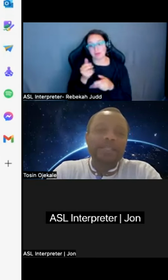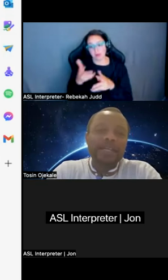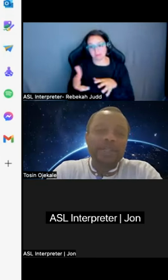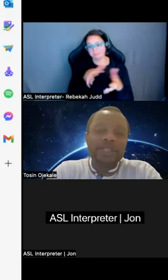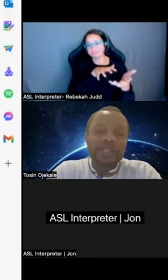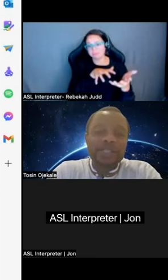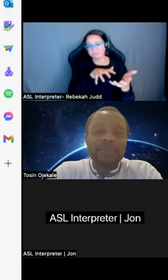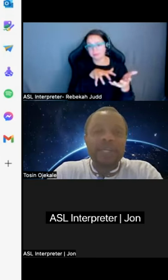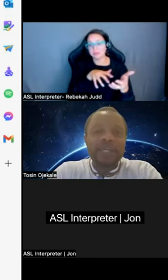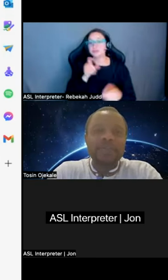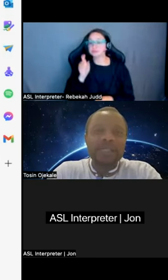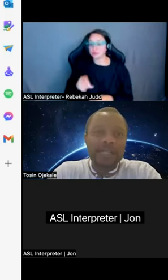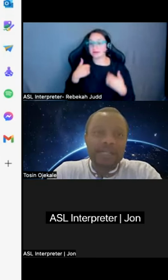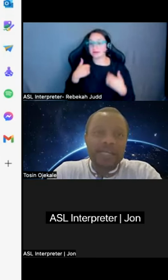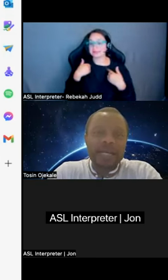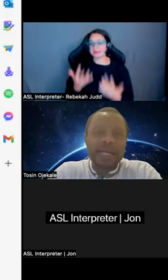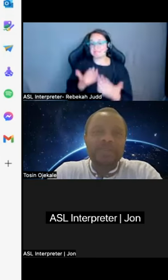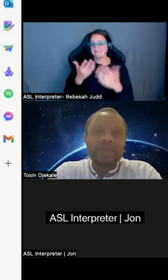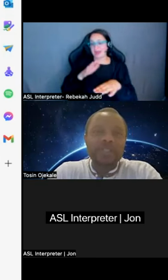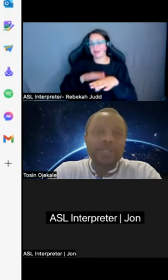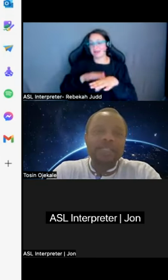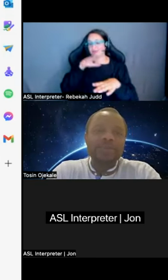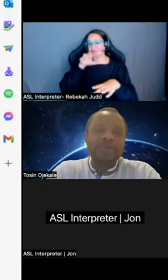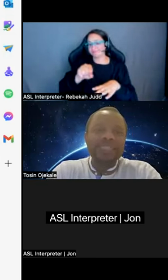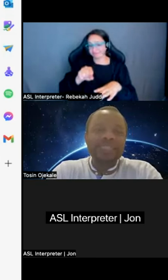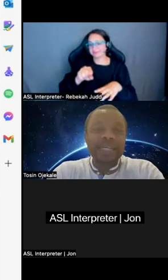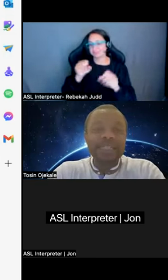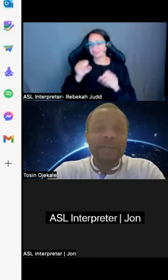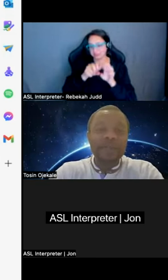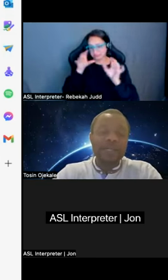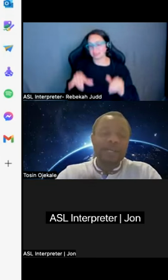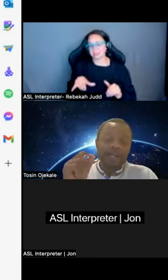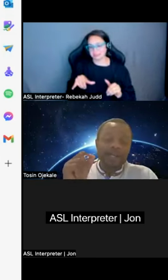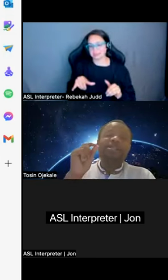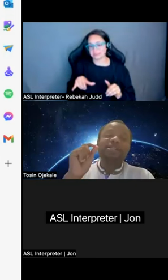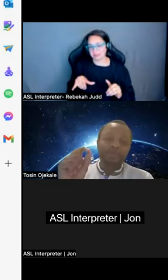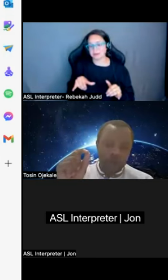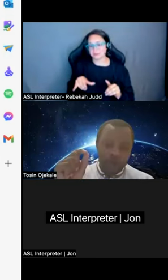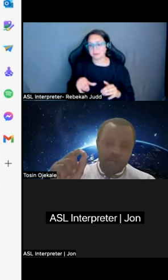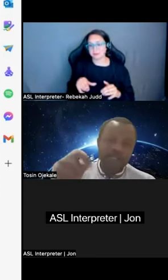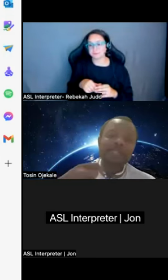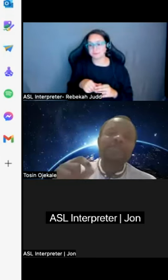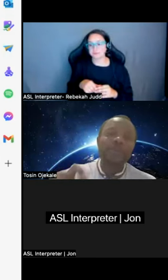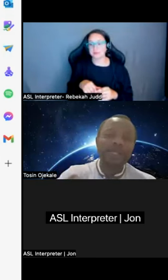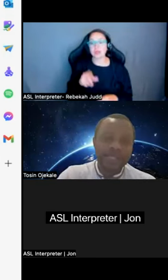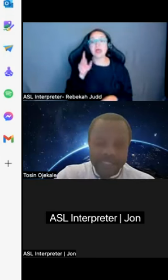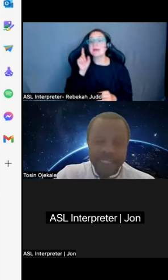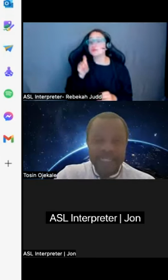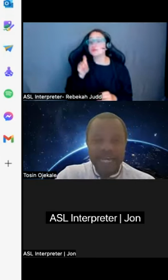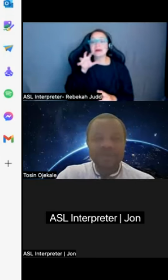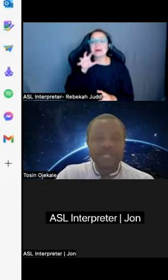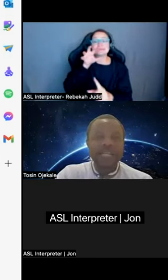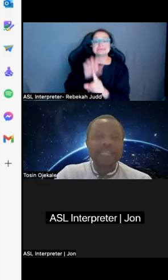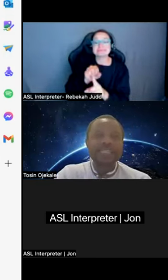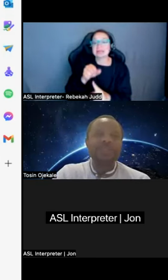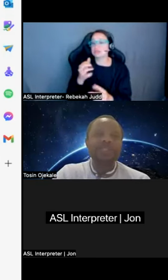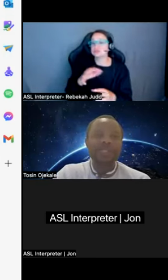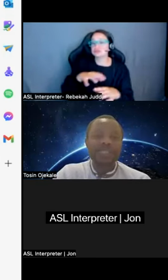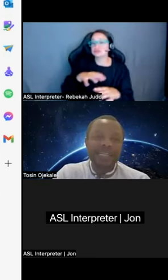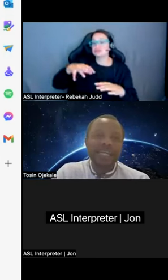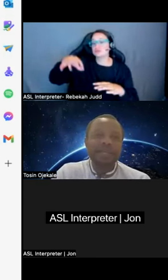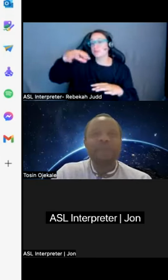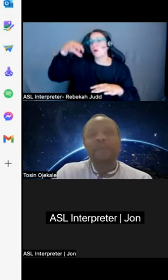fire detection system in your data center to make sure that you detect, even smoke needs to be detected. And those are the things that you